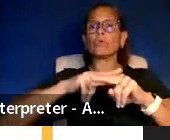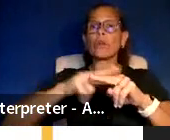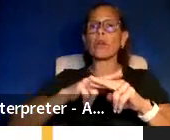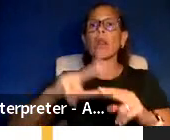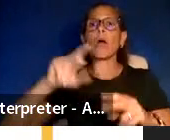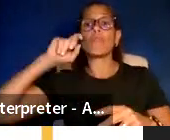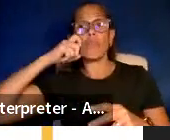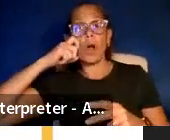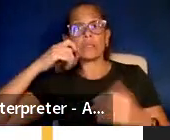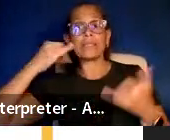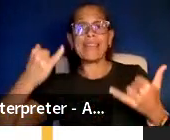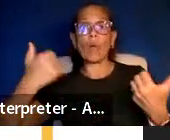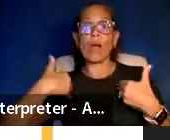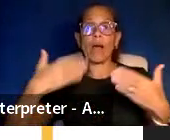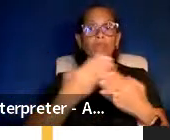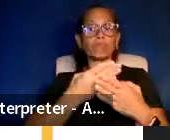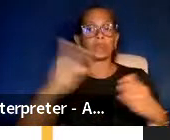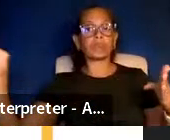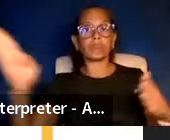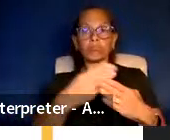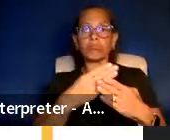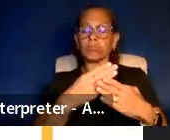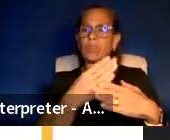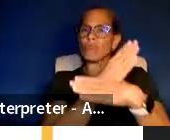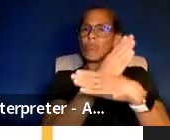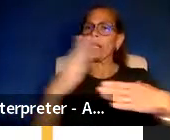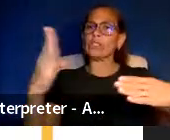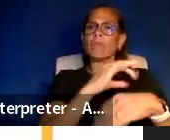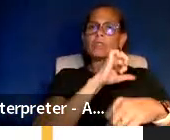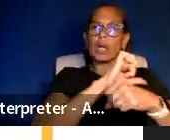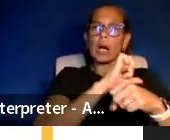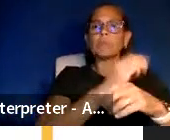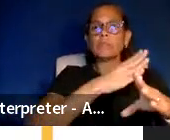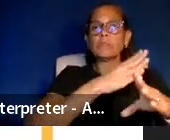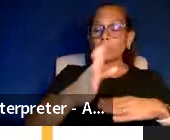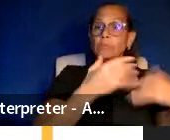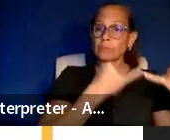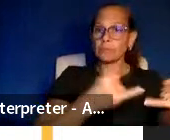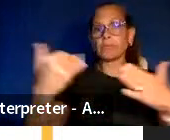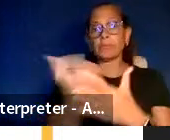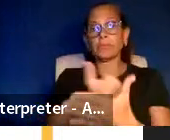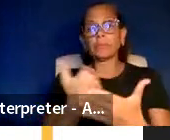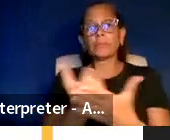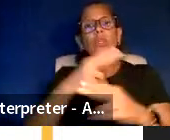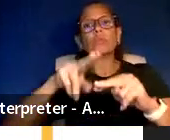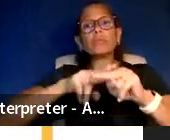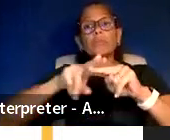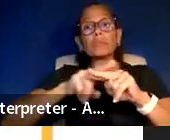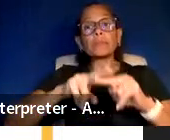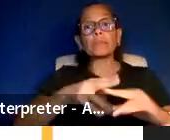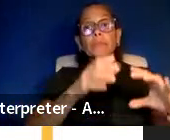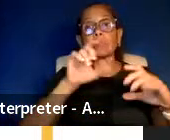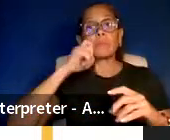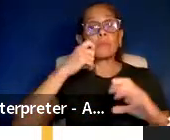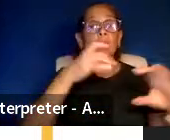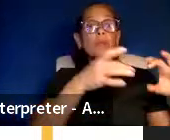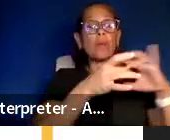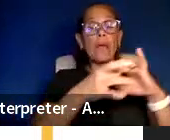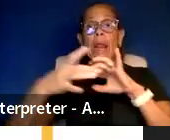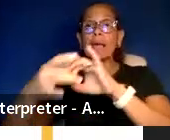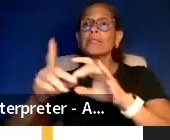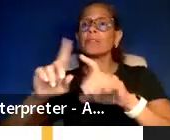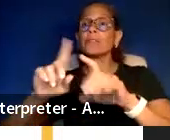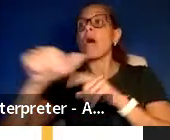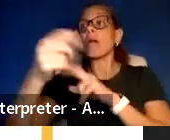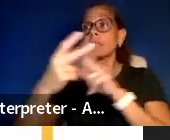Bronx residents a wider range of jobs and careers, existing and new. New rail service will connect Bronxites to robust and fast-growing